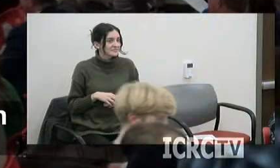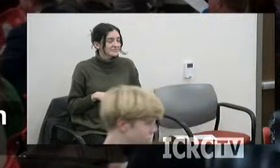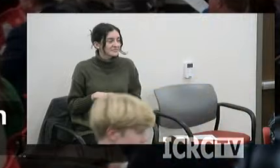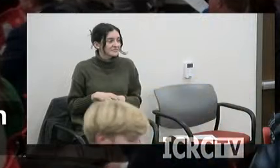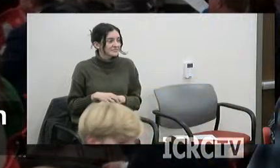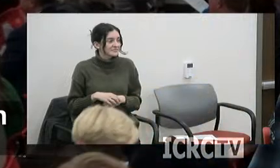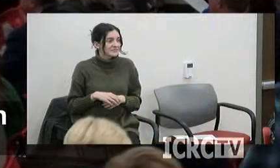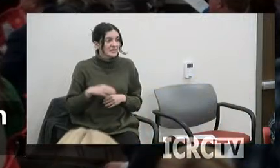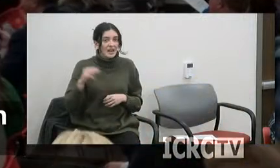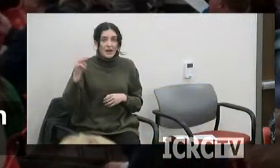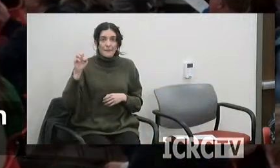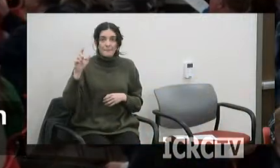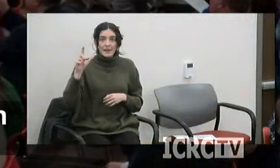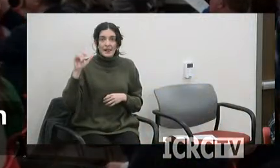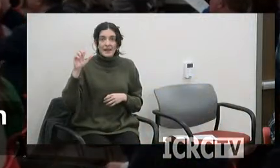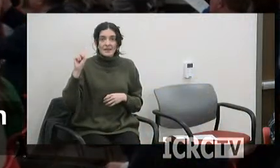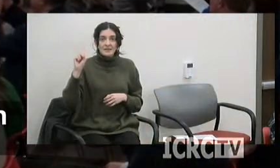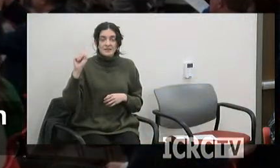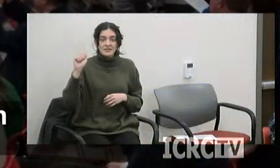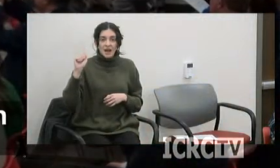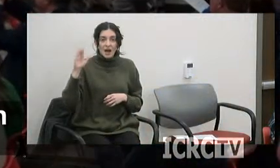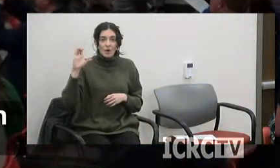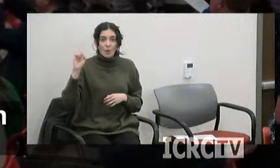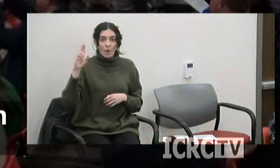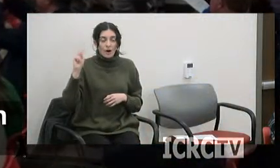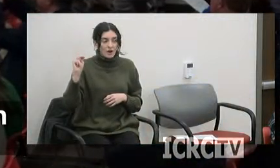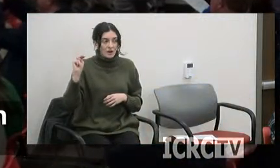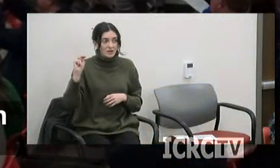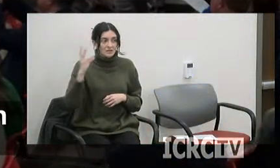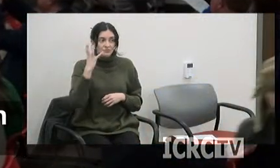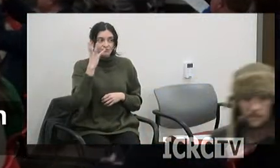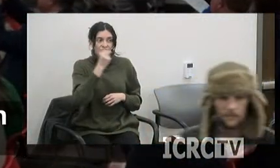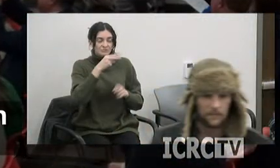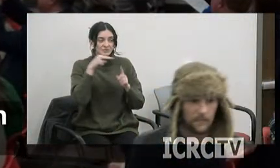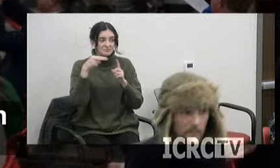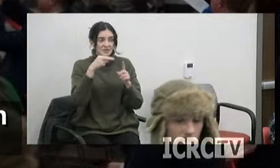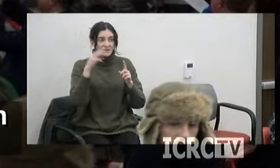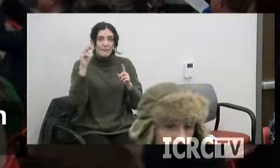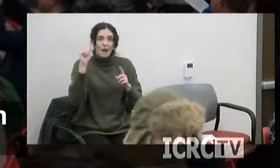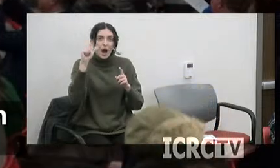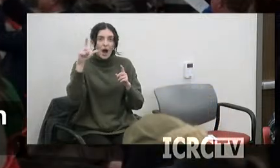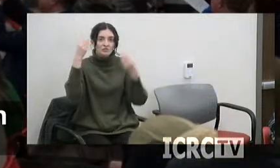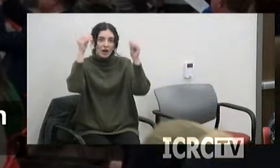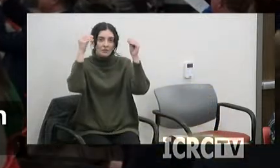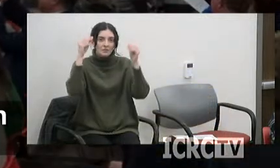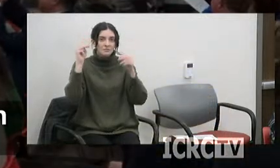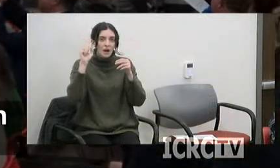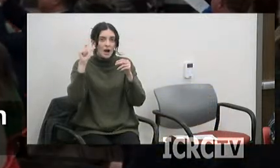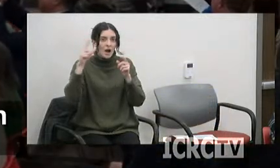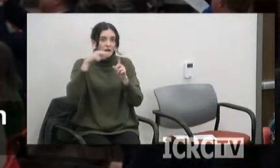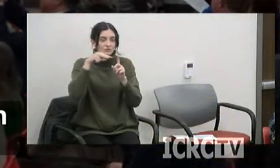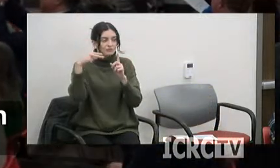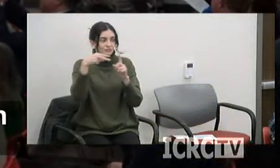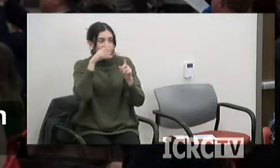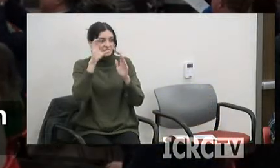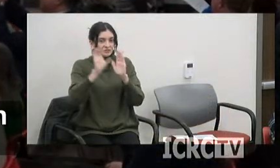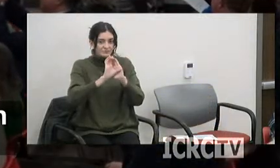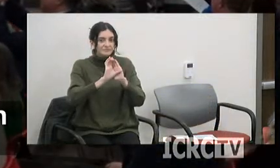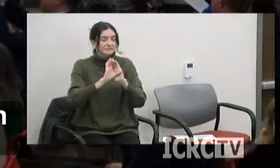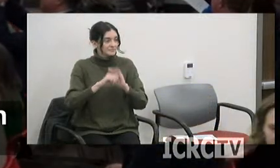We've got Melissa Korn, who drew a beautiful perspective of a shopping center down here. These are sticking together. Melissa, congratulations.